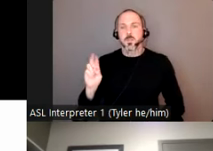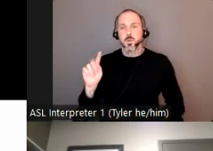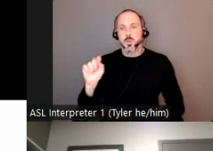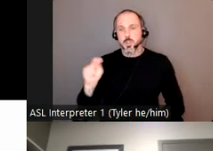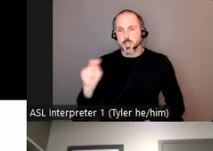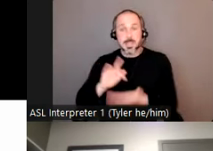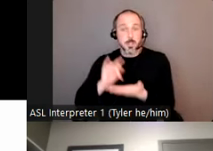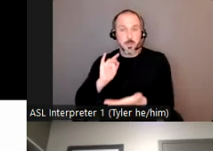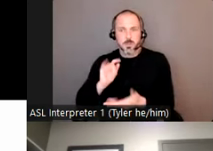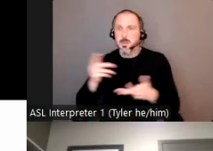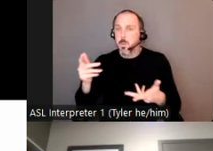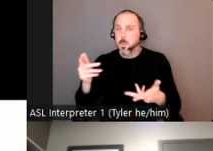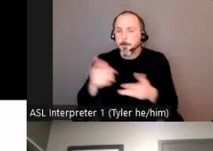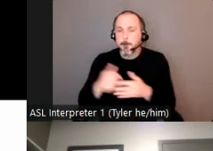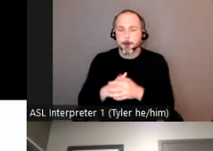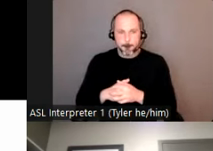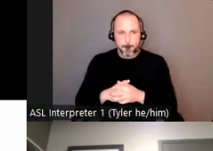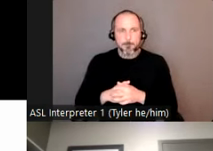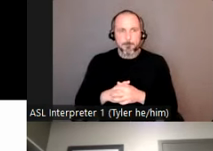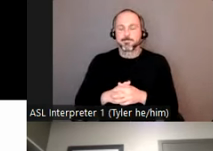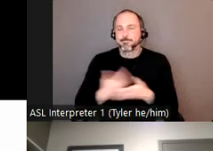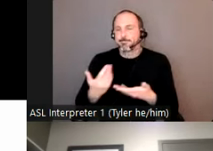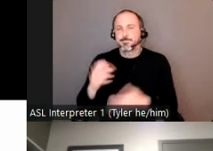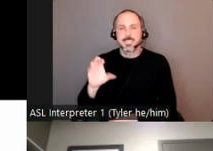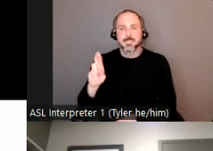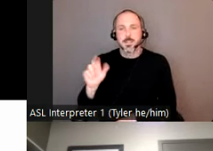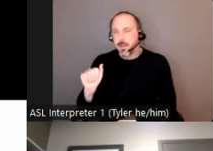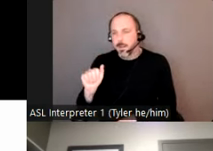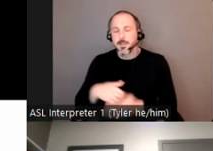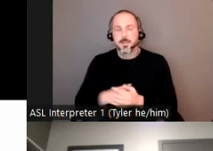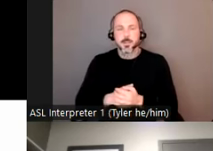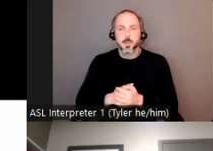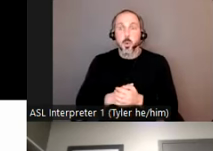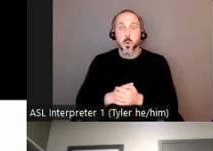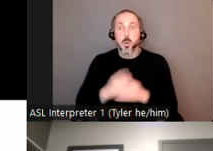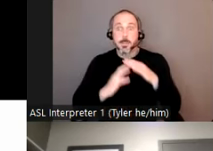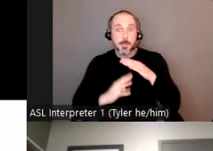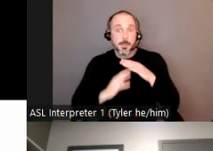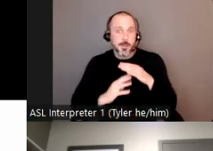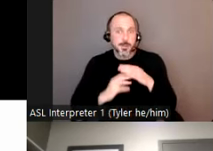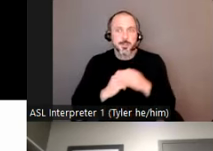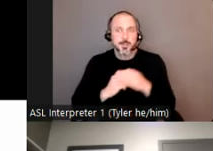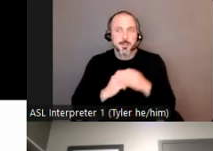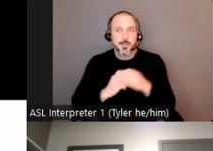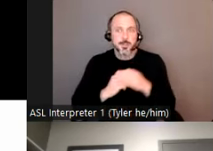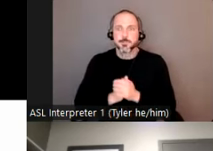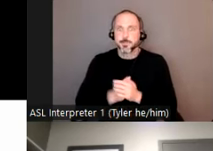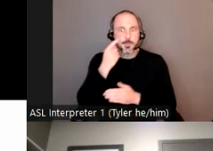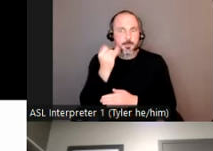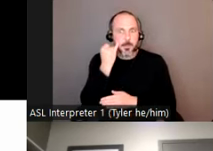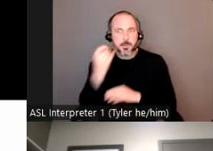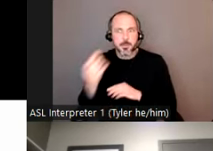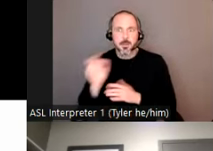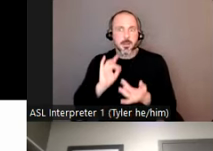they're threatening you with some sort of arrest if you don't pay money for some government action.